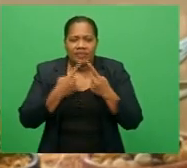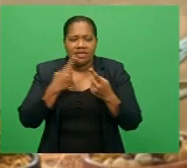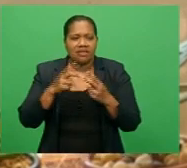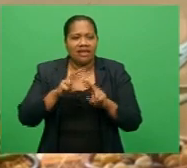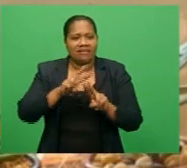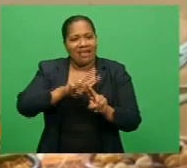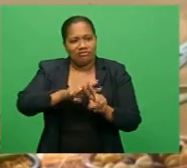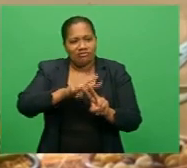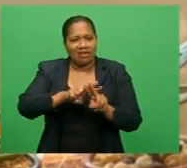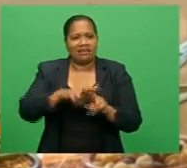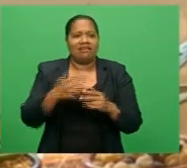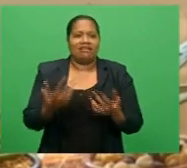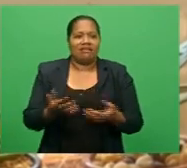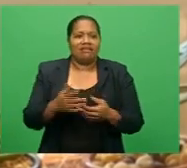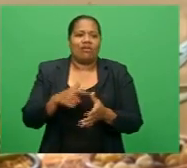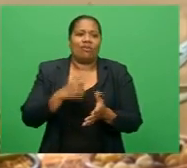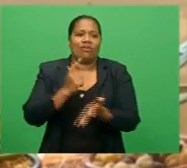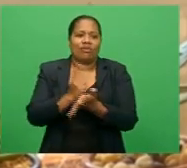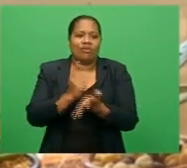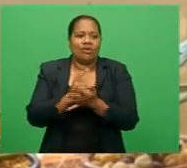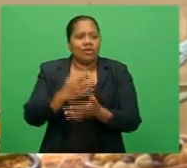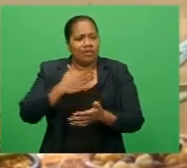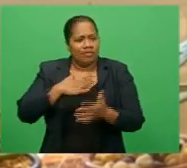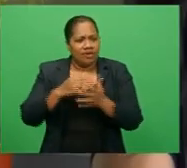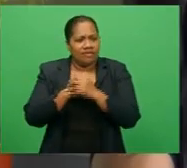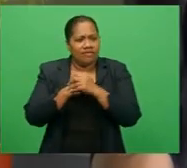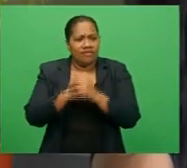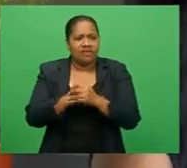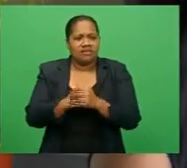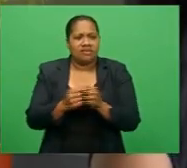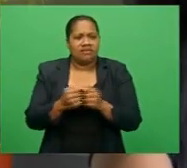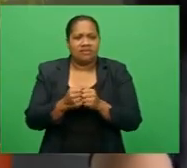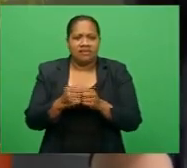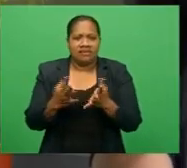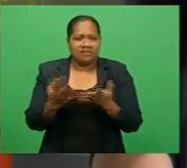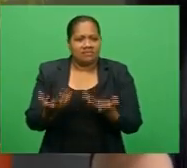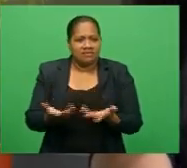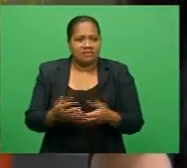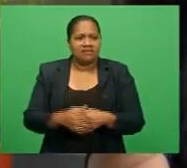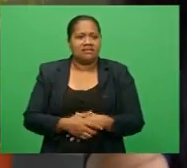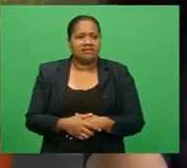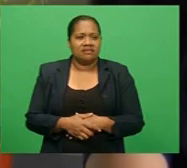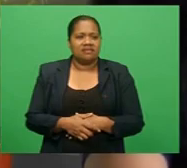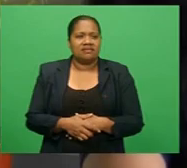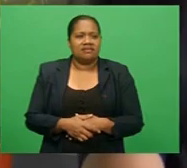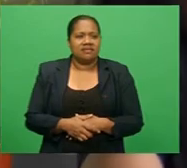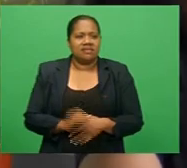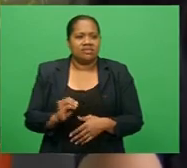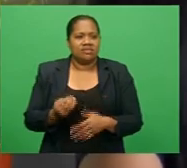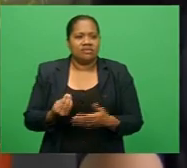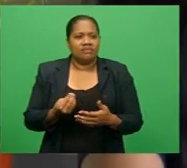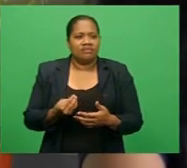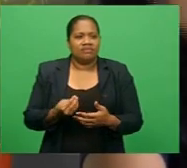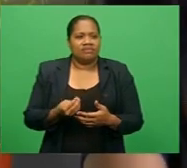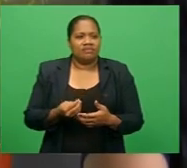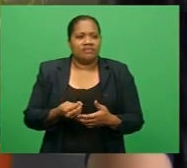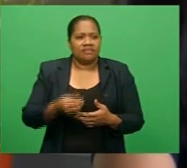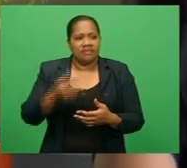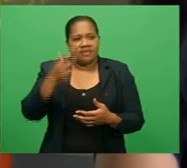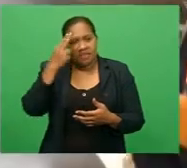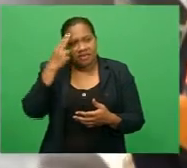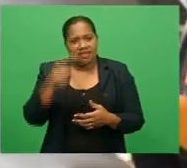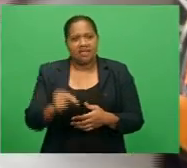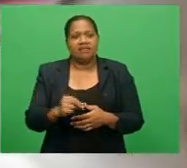#Sawad. Hence, my friends started calling me Miss Sawad. And that's where the name Sawad Bistro came